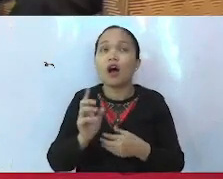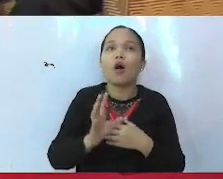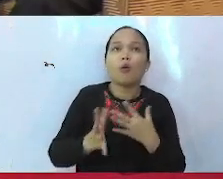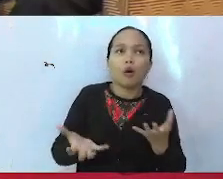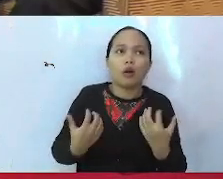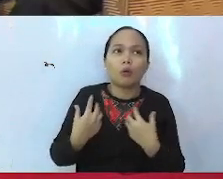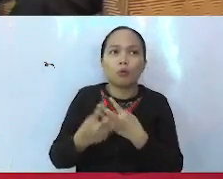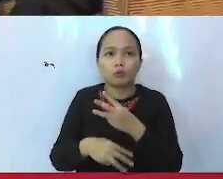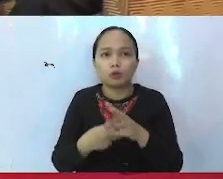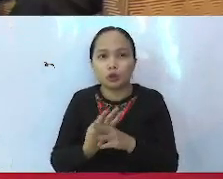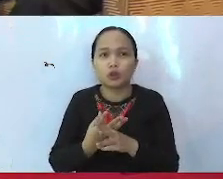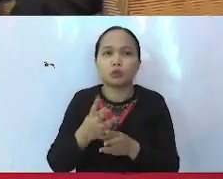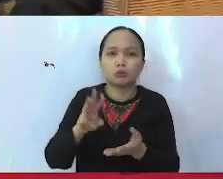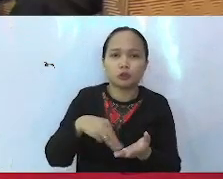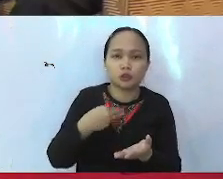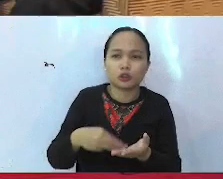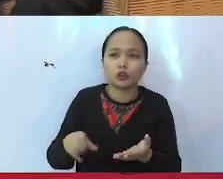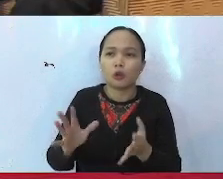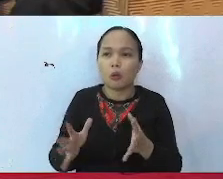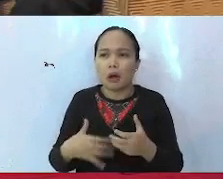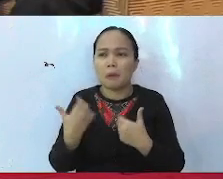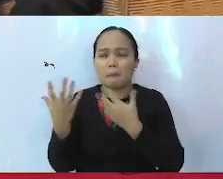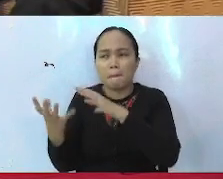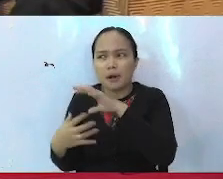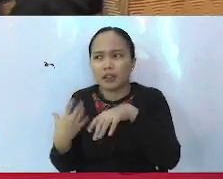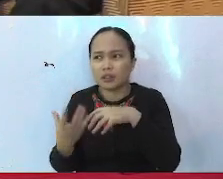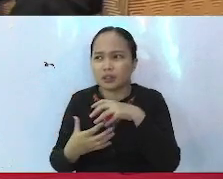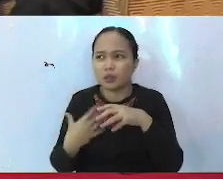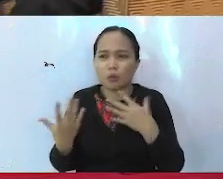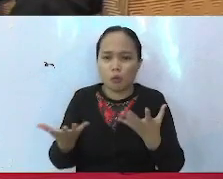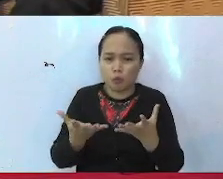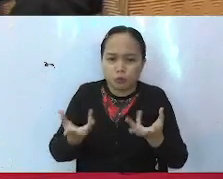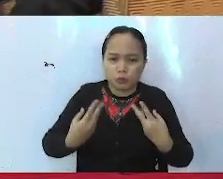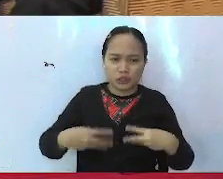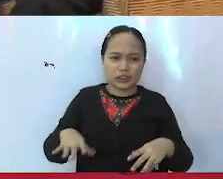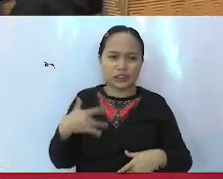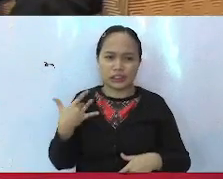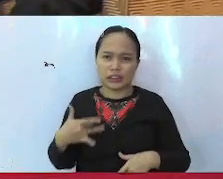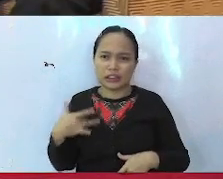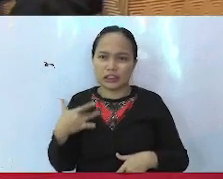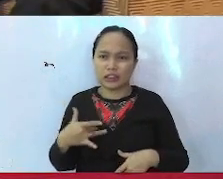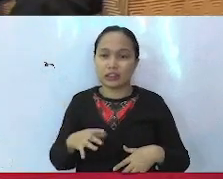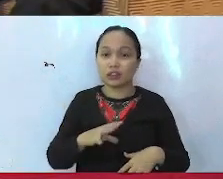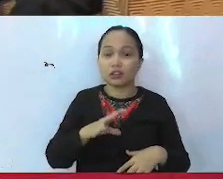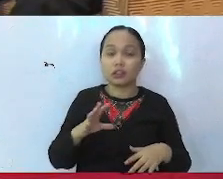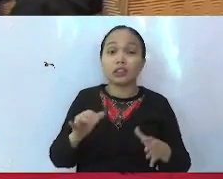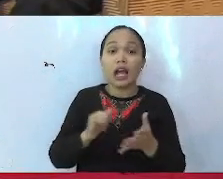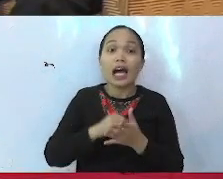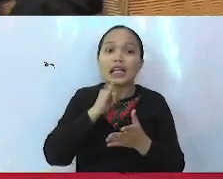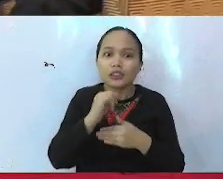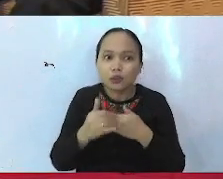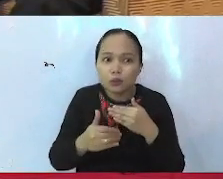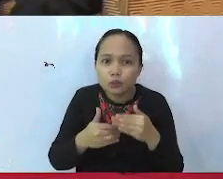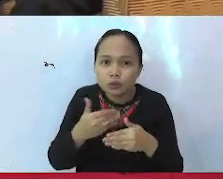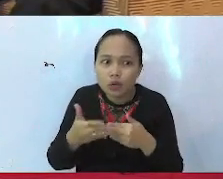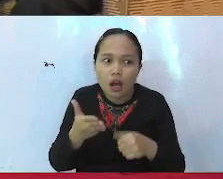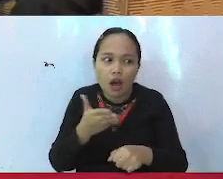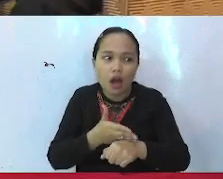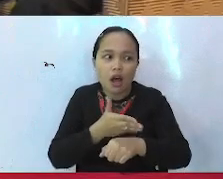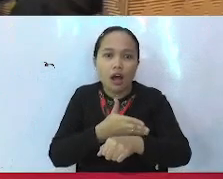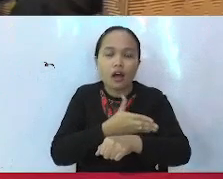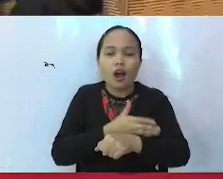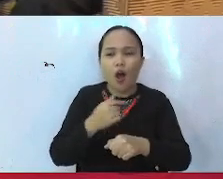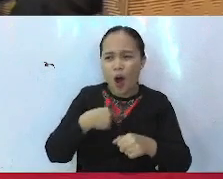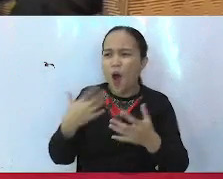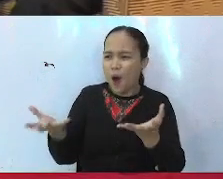music. Listen to me. They want the partying. They want the way they dress. Then listen, it's a progression. Oh, I want to dress that way. Yeah,